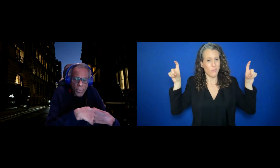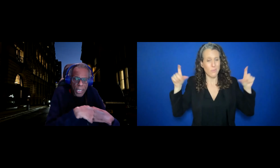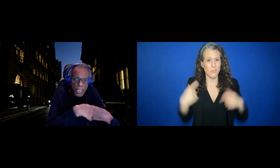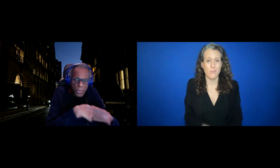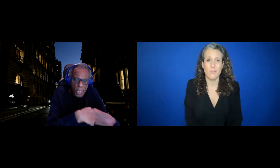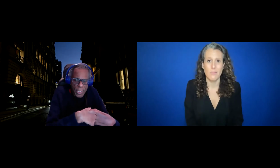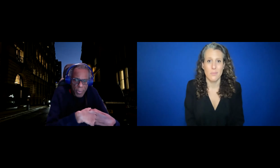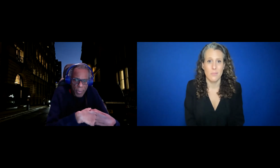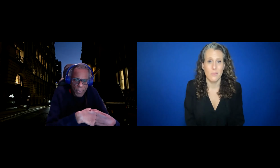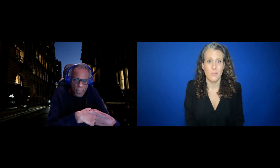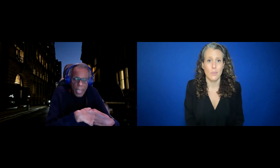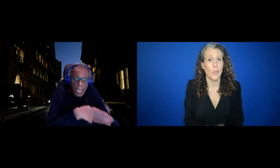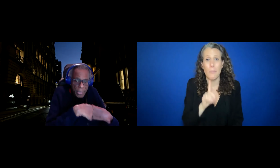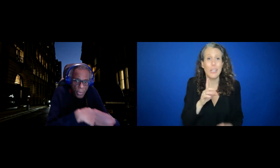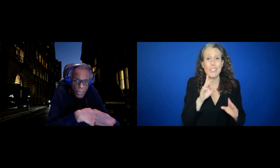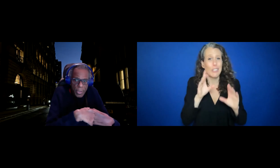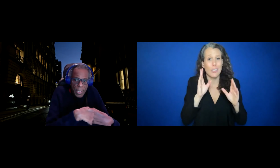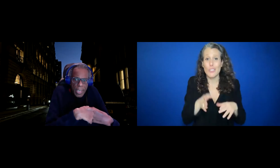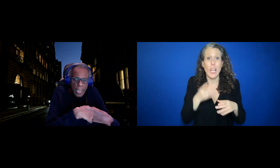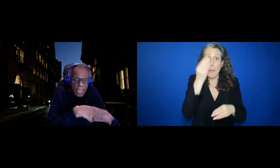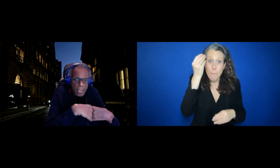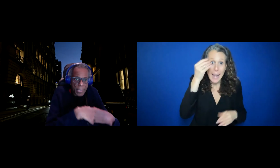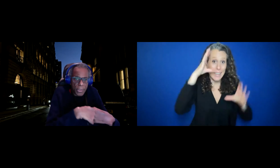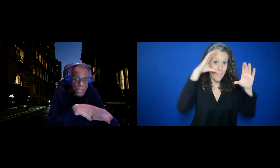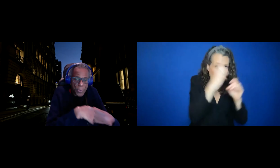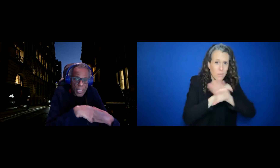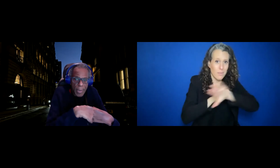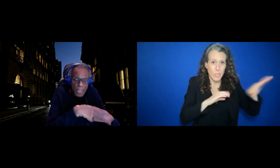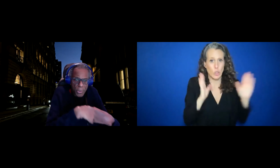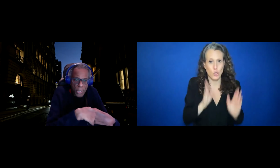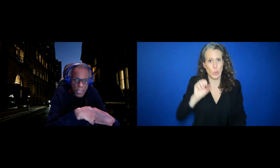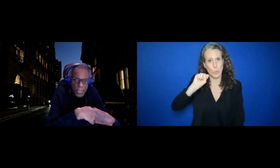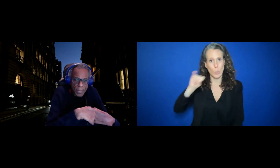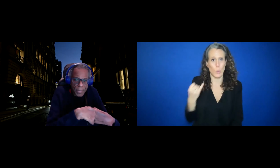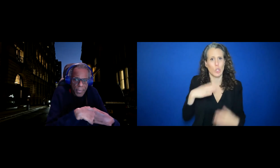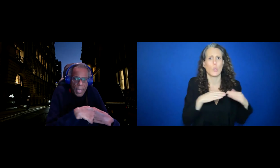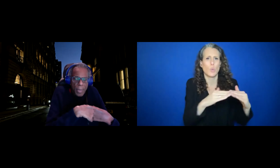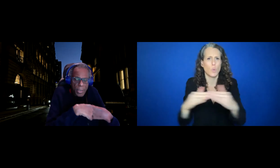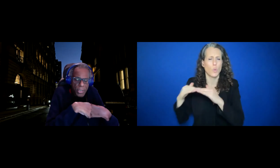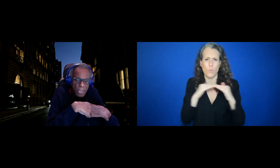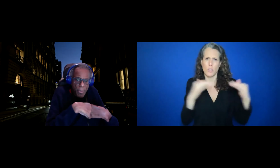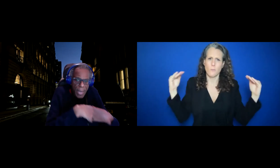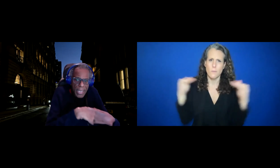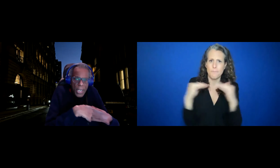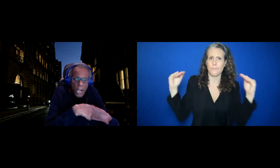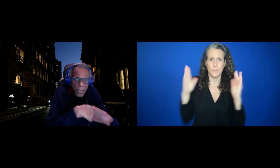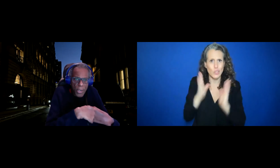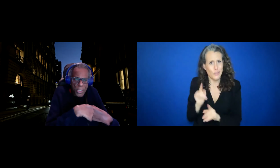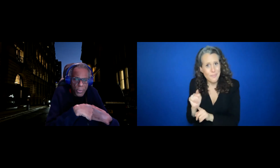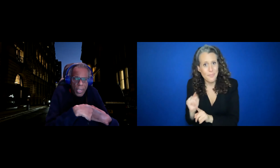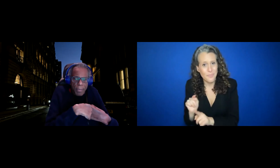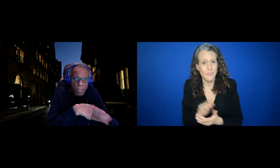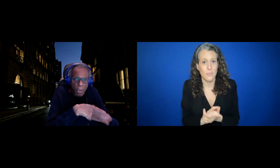But it should be social justice one. It's not. It is technology should be about social justice. But as long as it remains